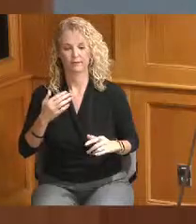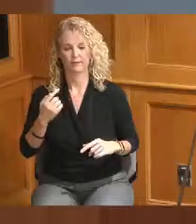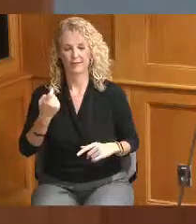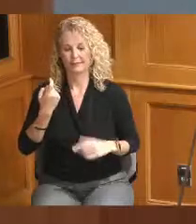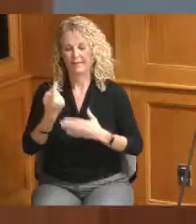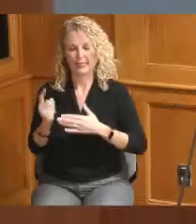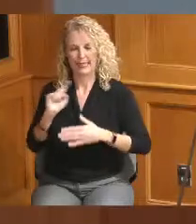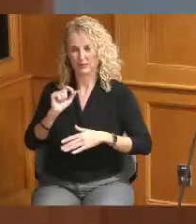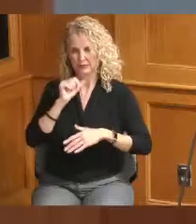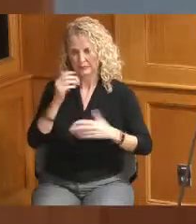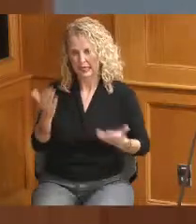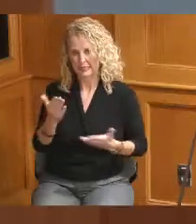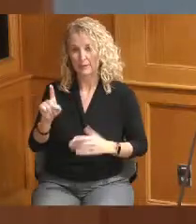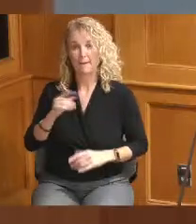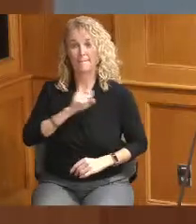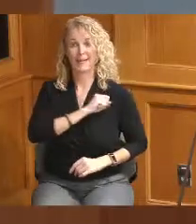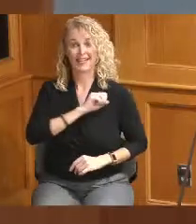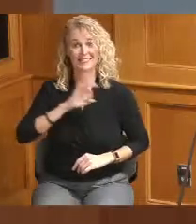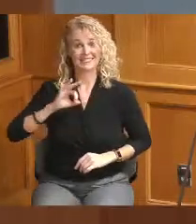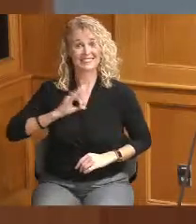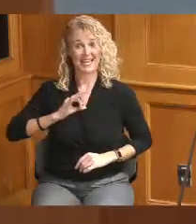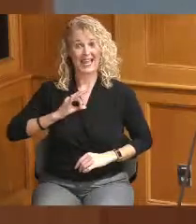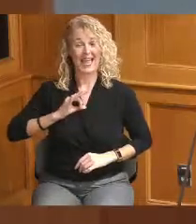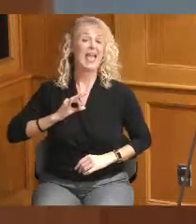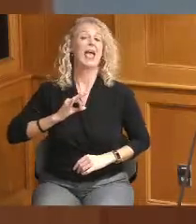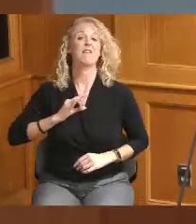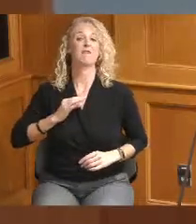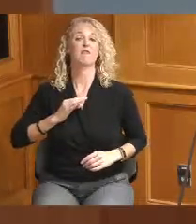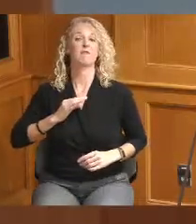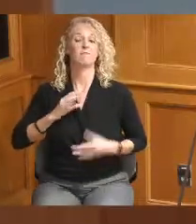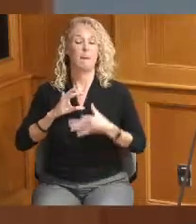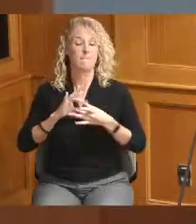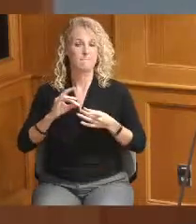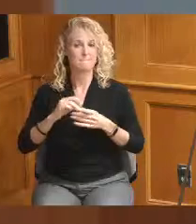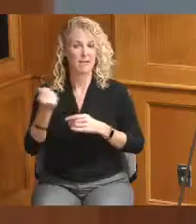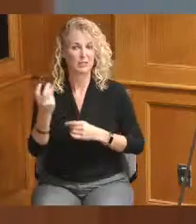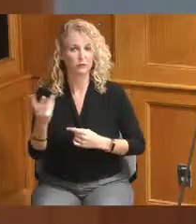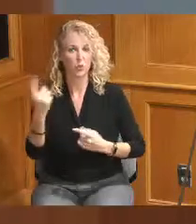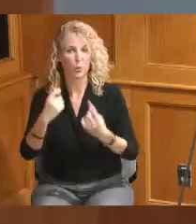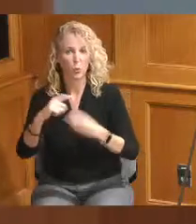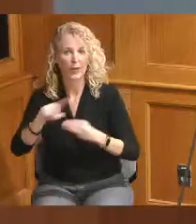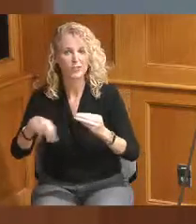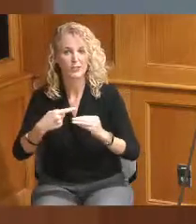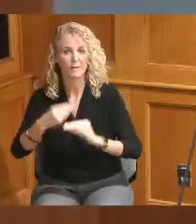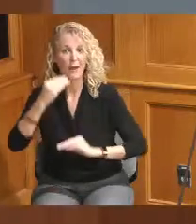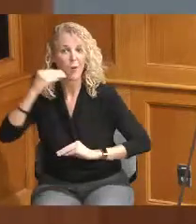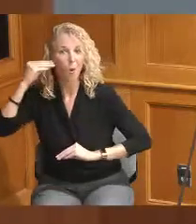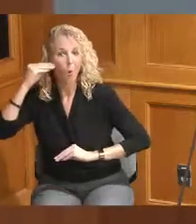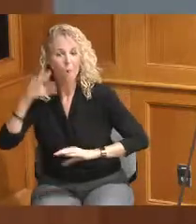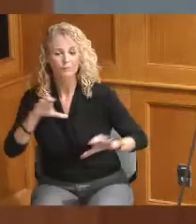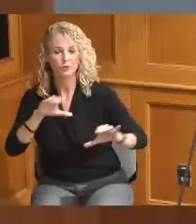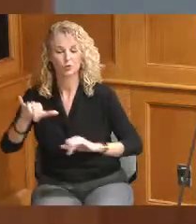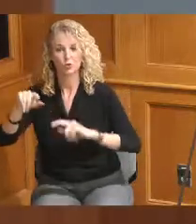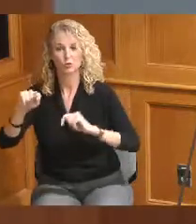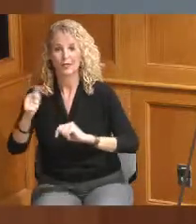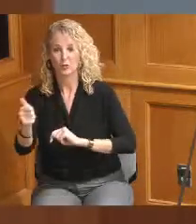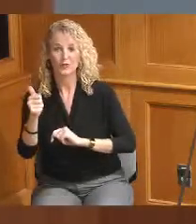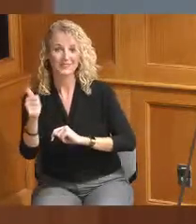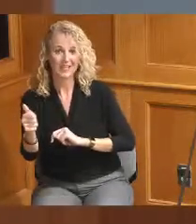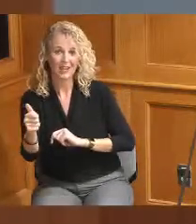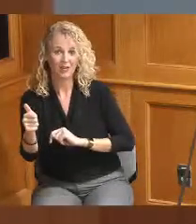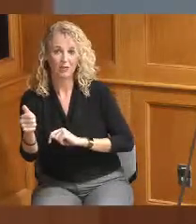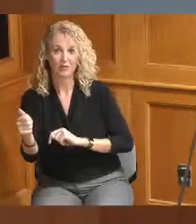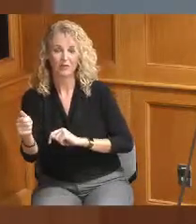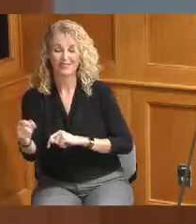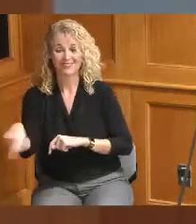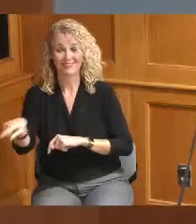meeting, but my staff told me that there was a couple of questions about residential do-it-yourself contractors. They